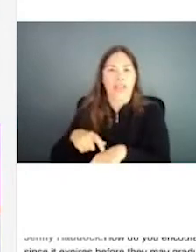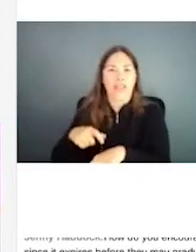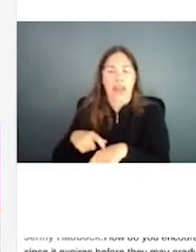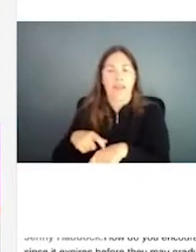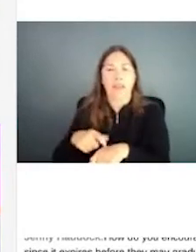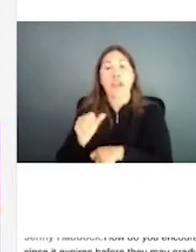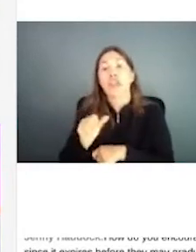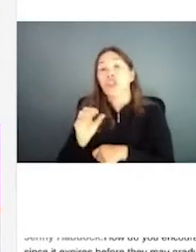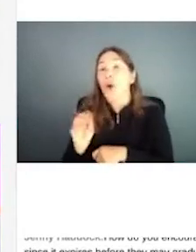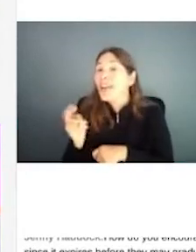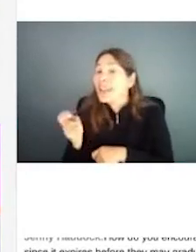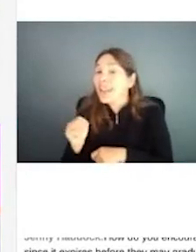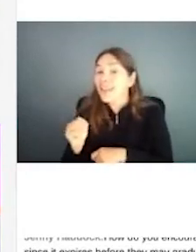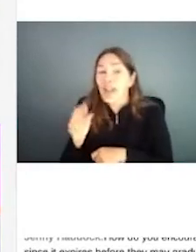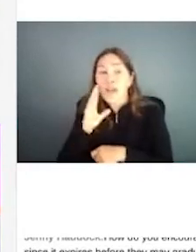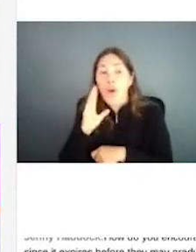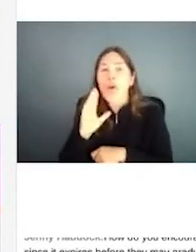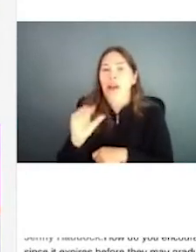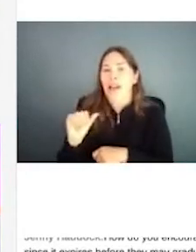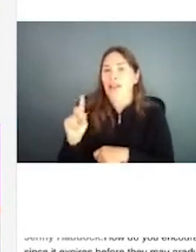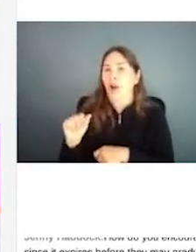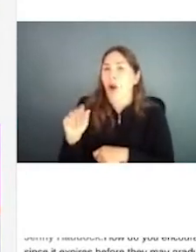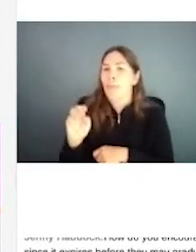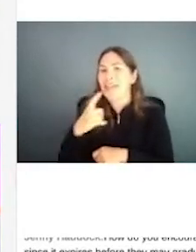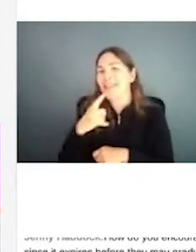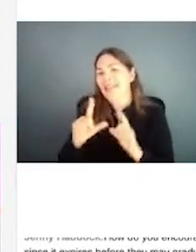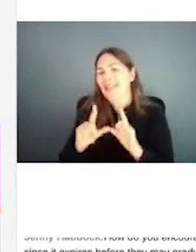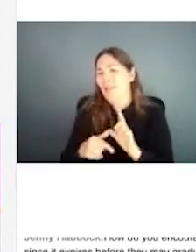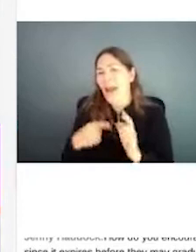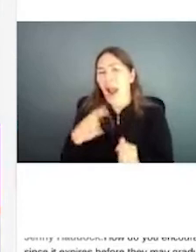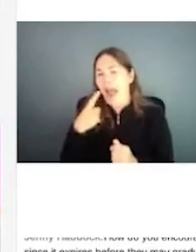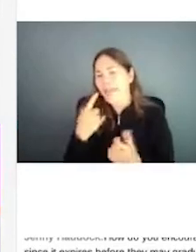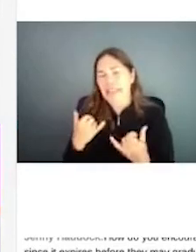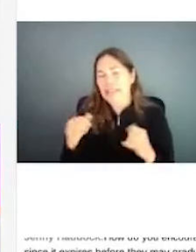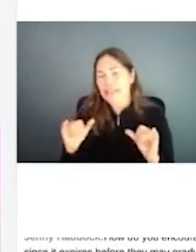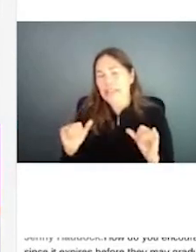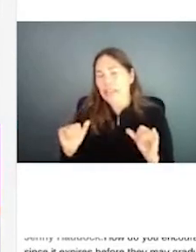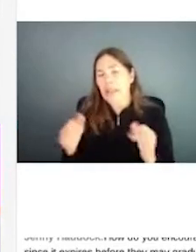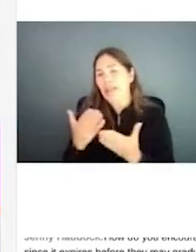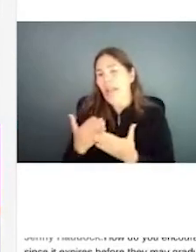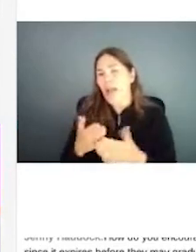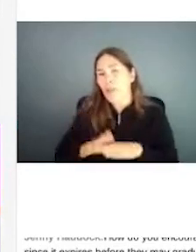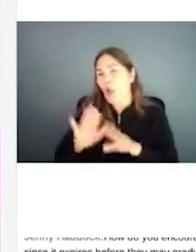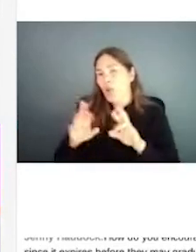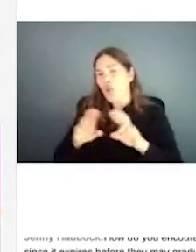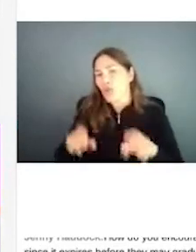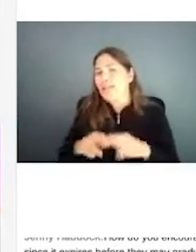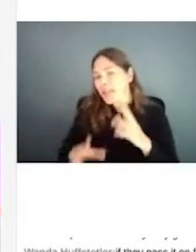And so even though Adobe says it expires, I think it's still incredibly valuable on the resume.